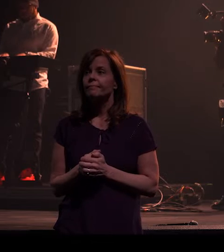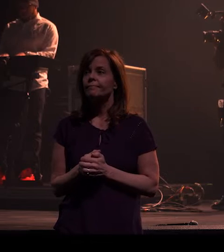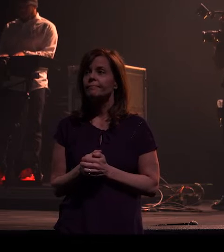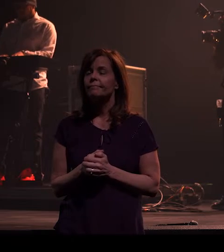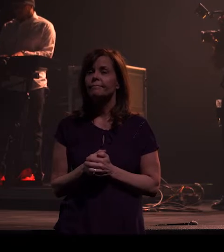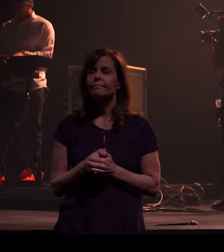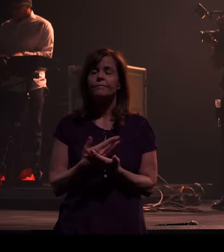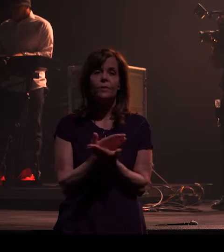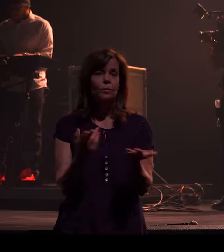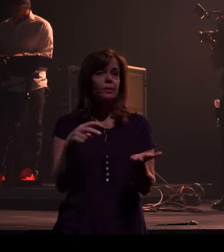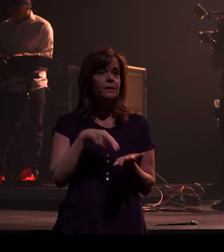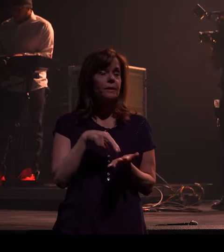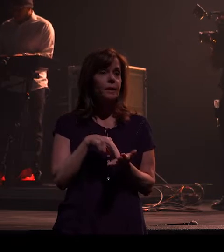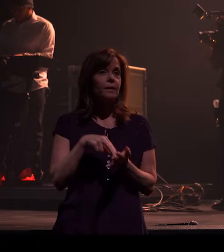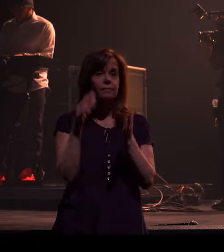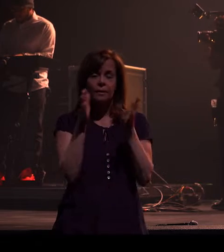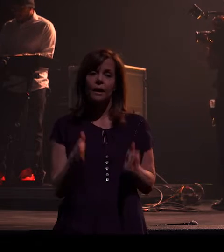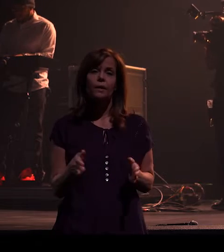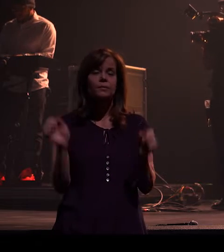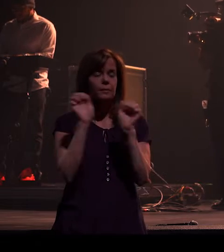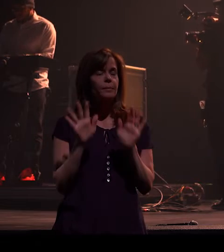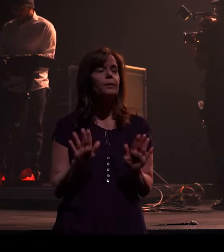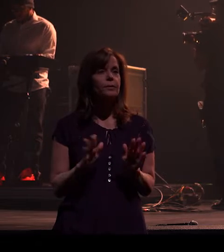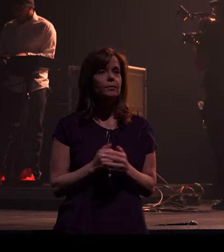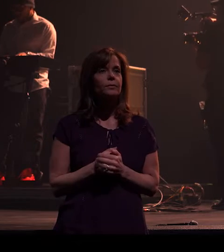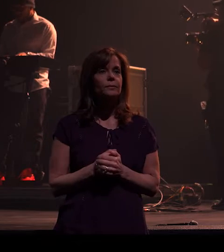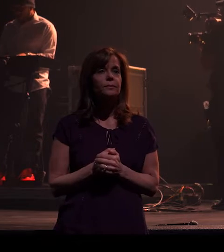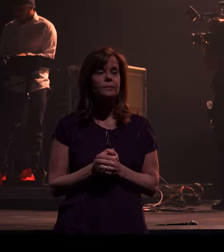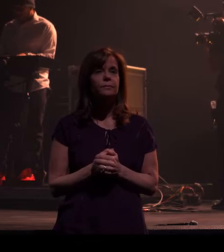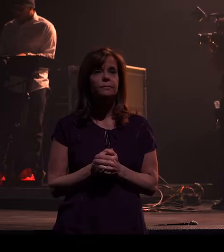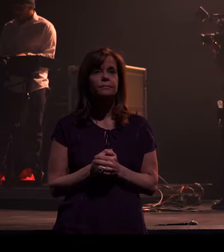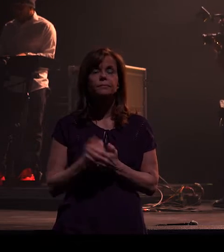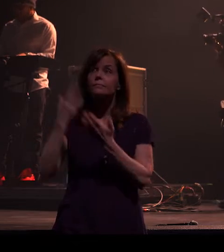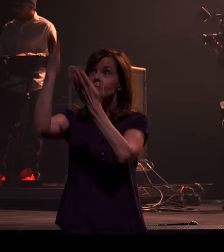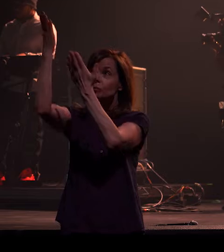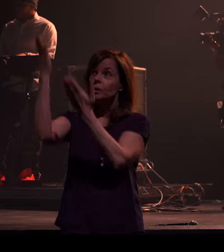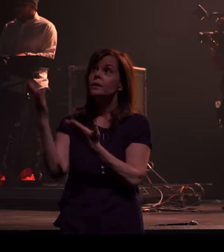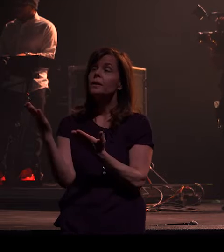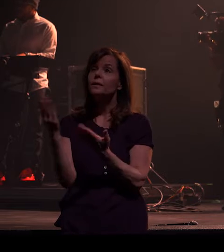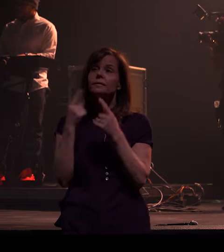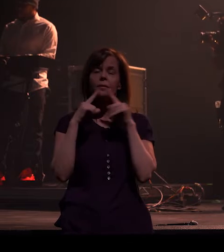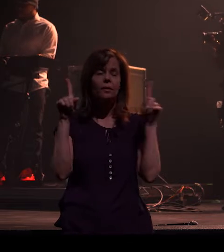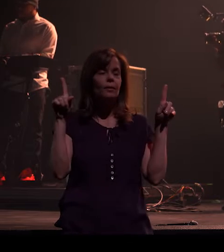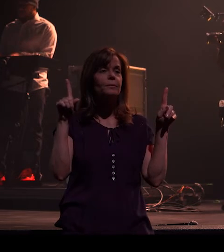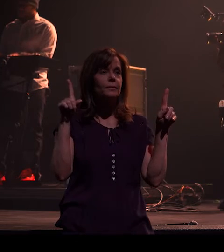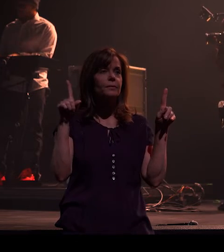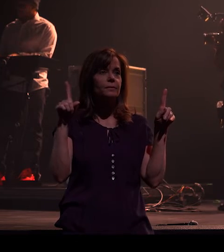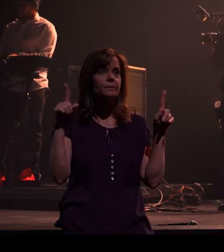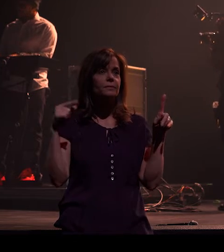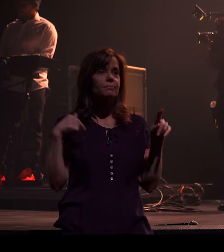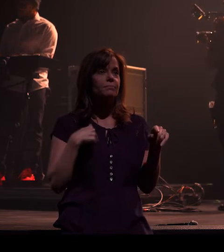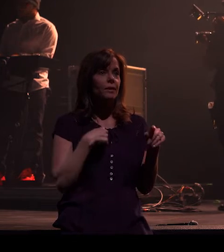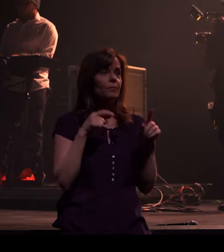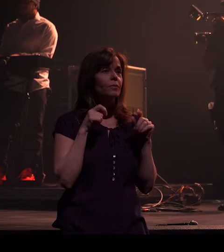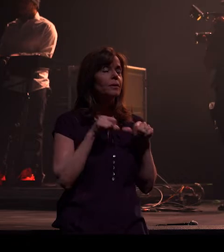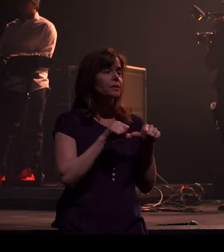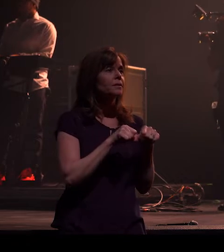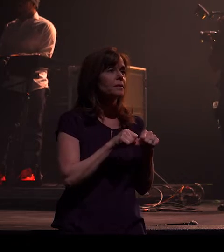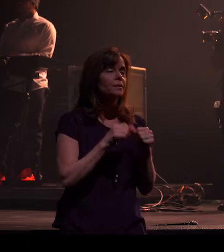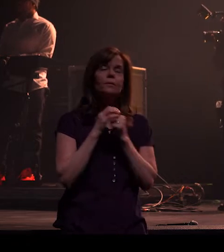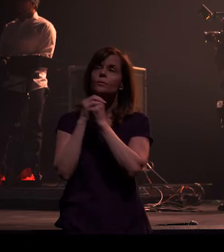We stand in a house of miracles because of what you've accomplished. And we continue to worship you right now through